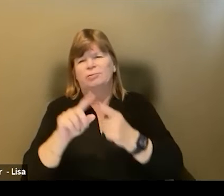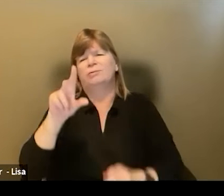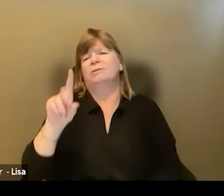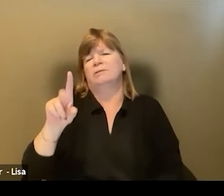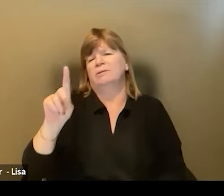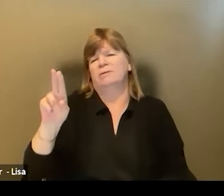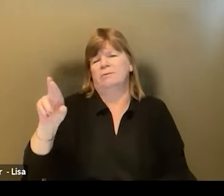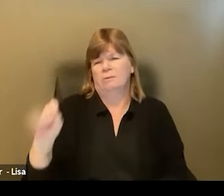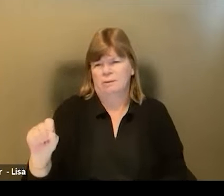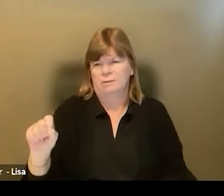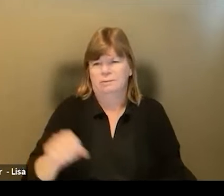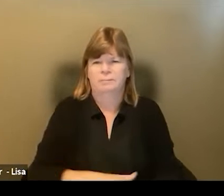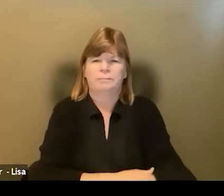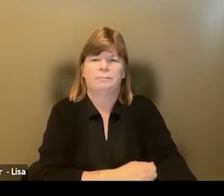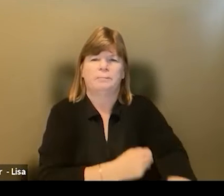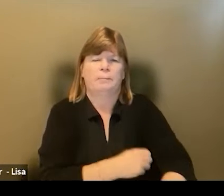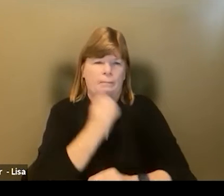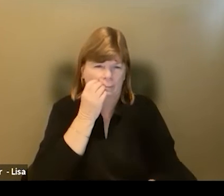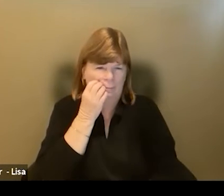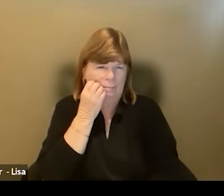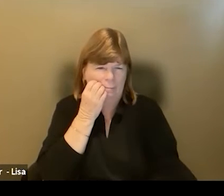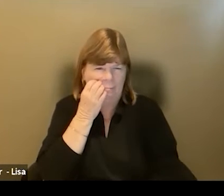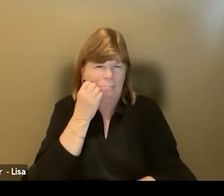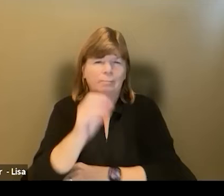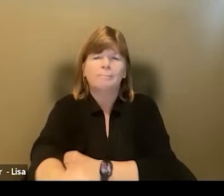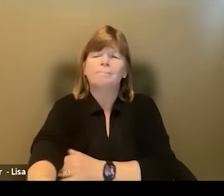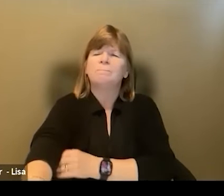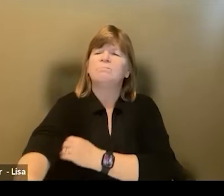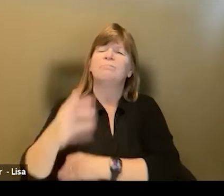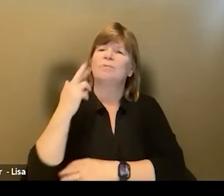of Disability and Rehabilitative Services. The reason why